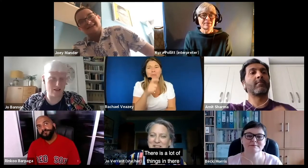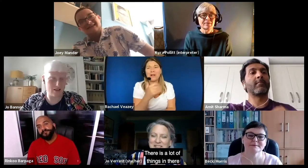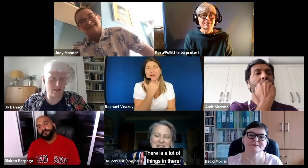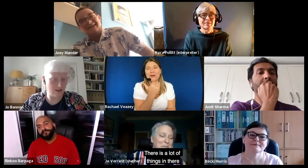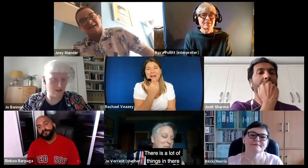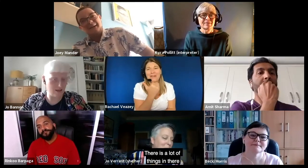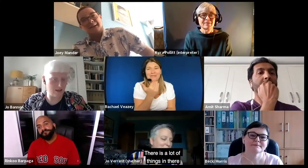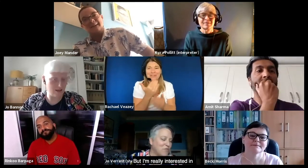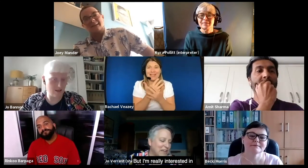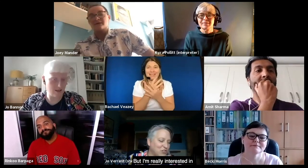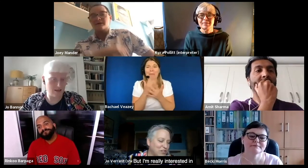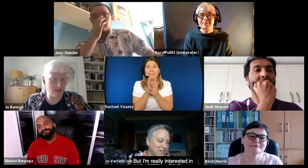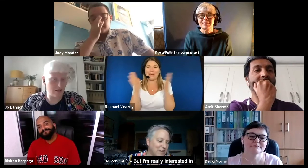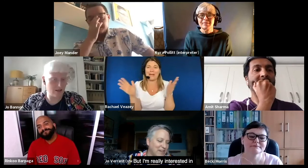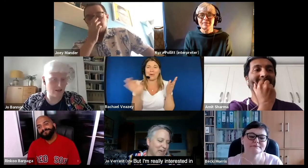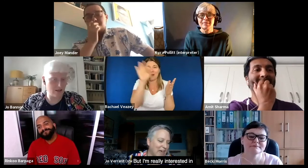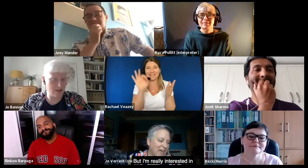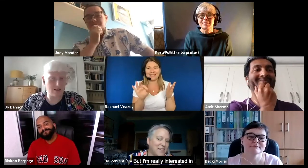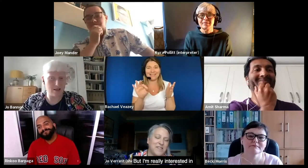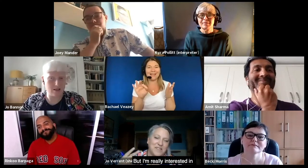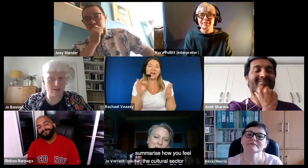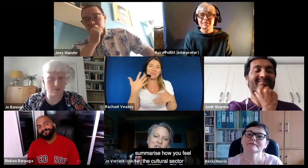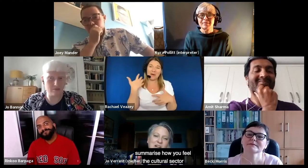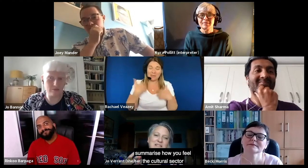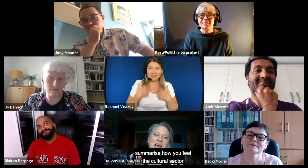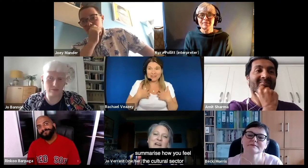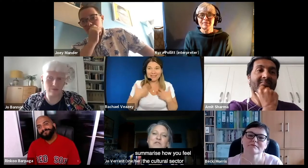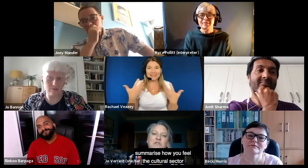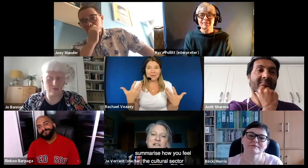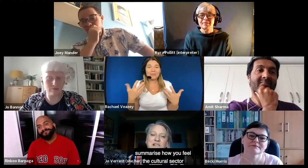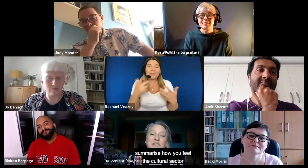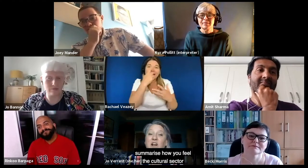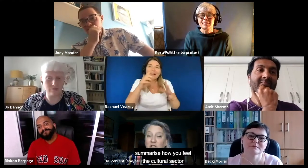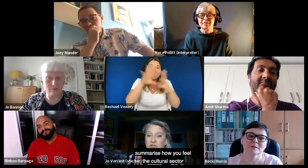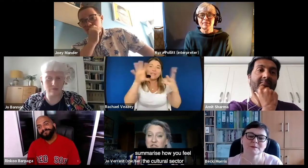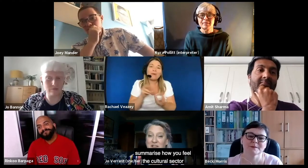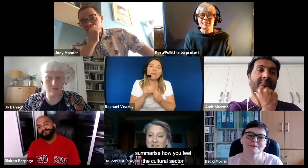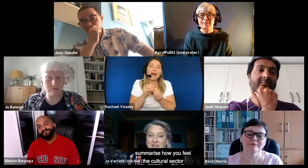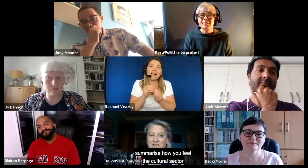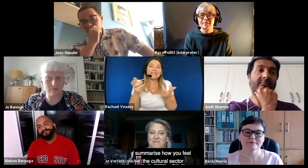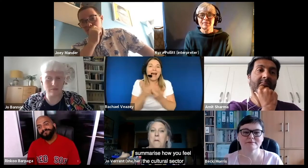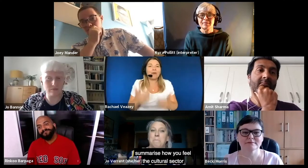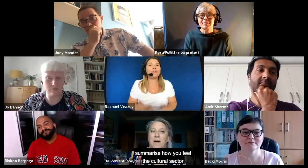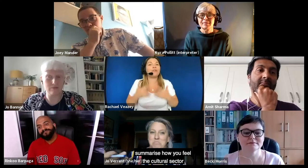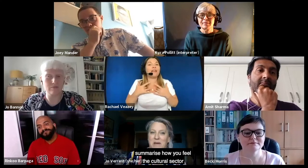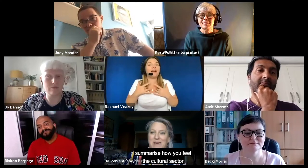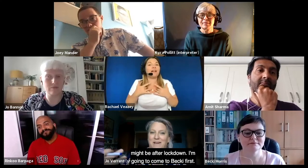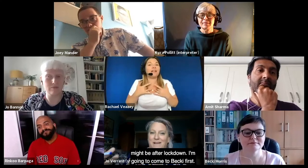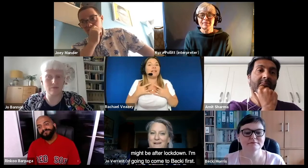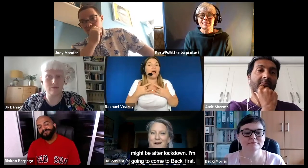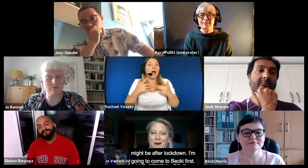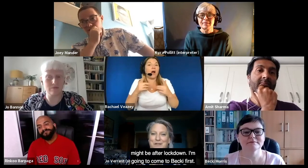lot of things in there. But I'm really interested in, yeah, summarise how you feel the cultural sector might